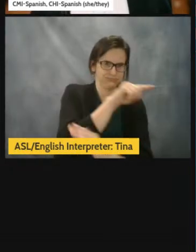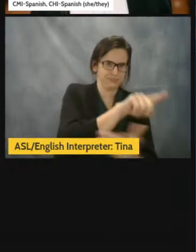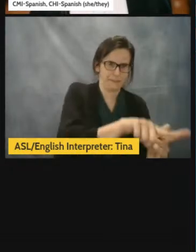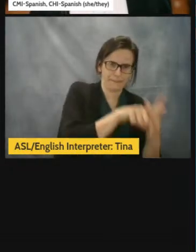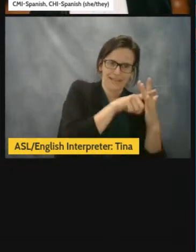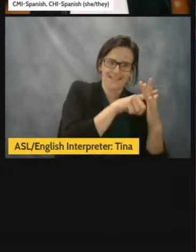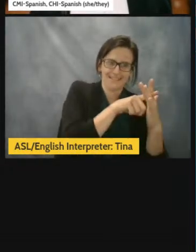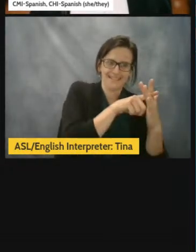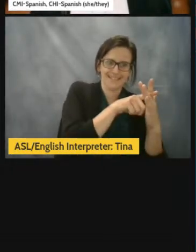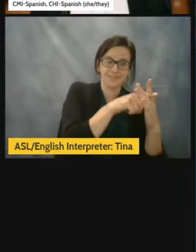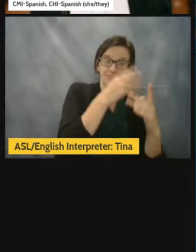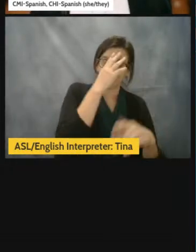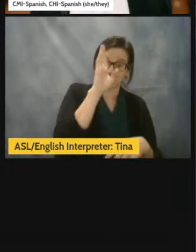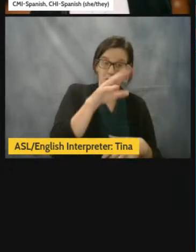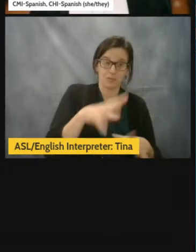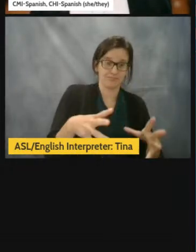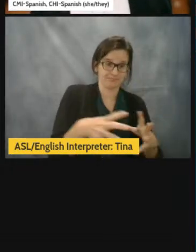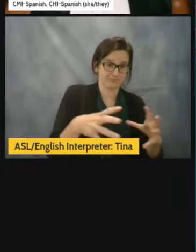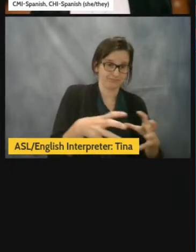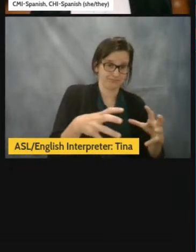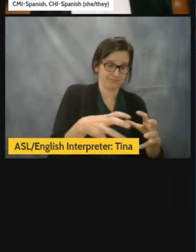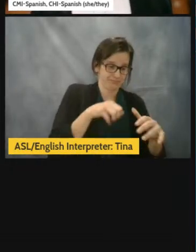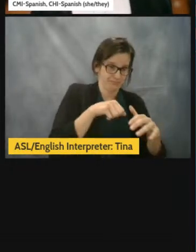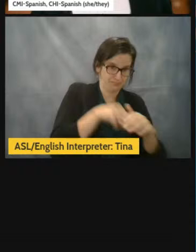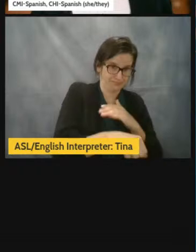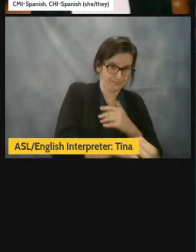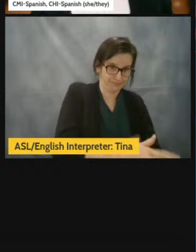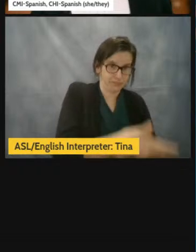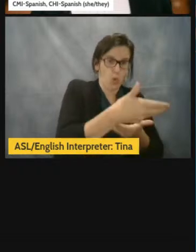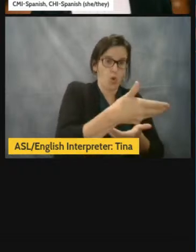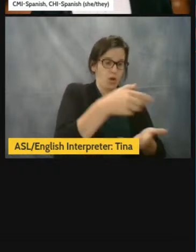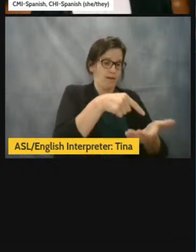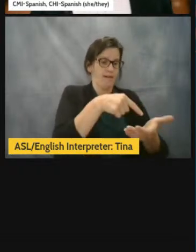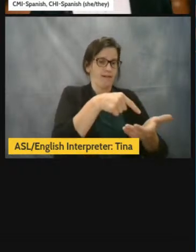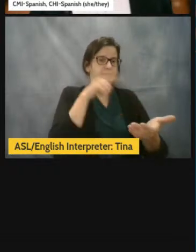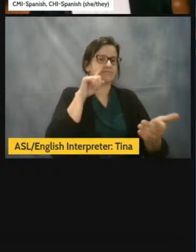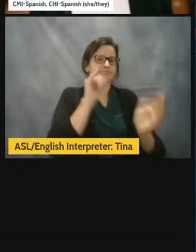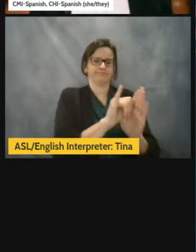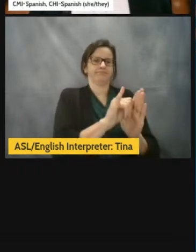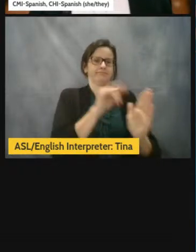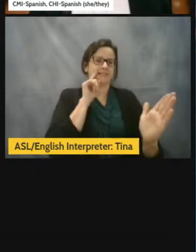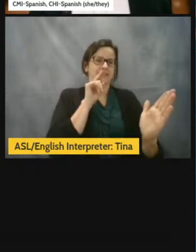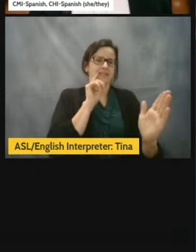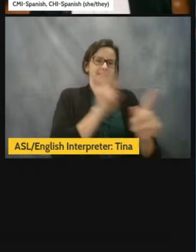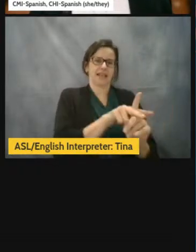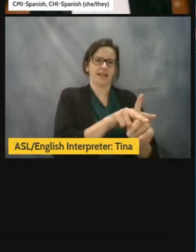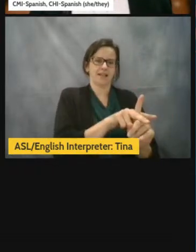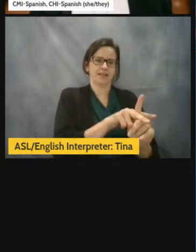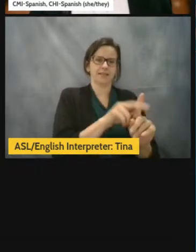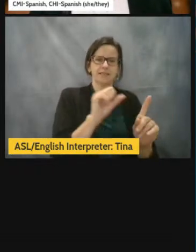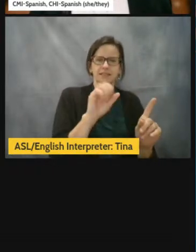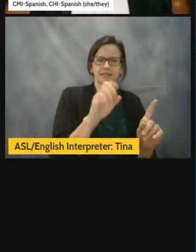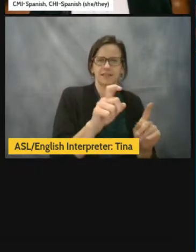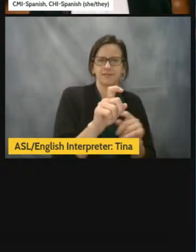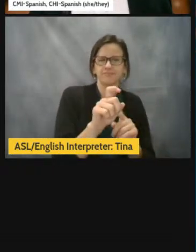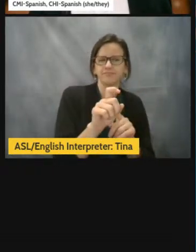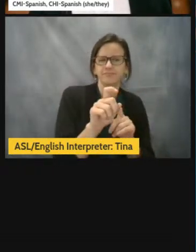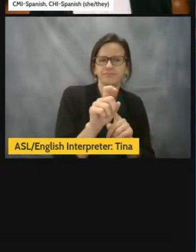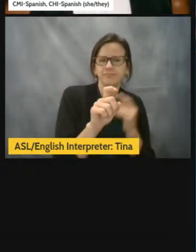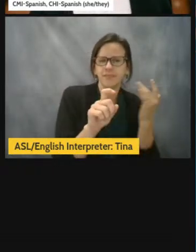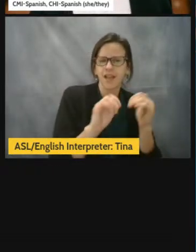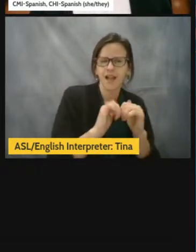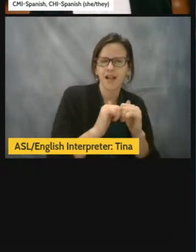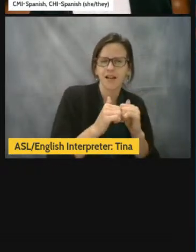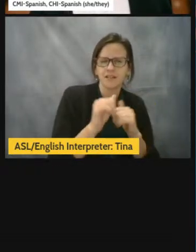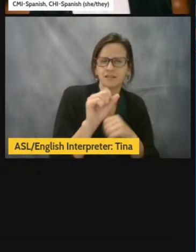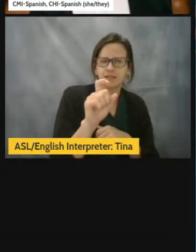are assigned a sex. This sex assignment at birth is primarily based on our external